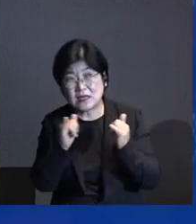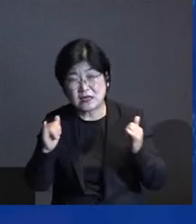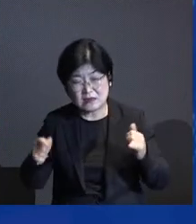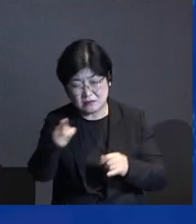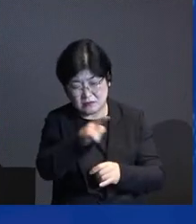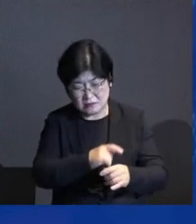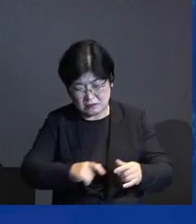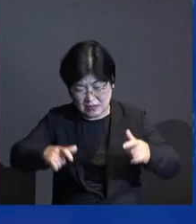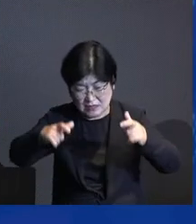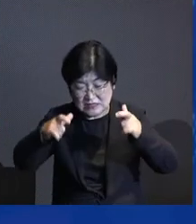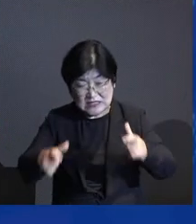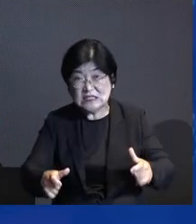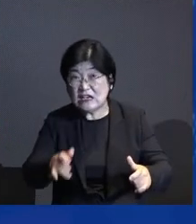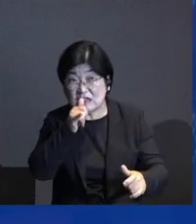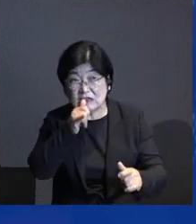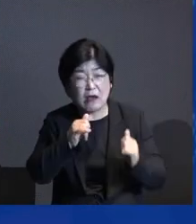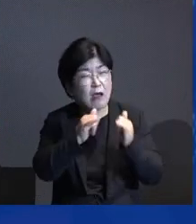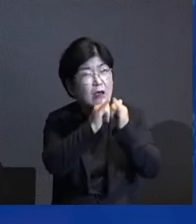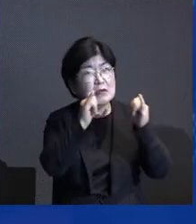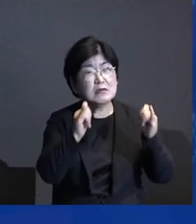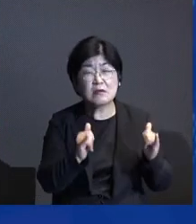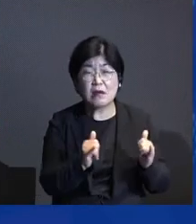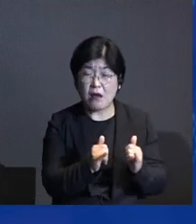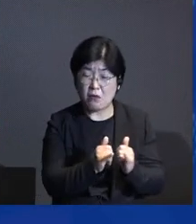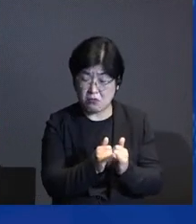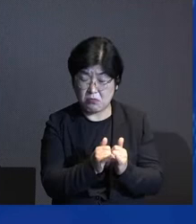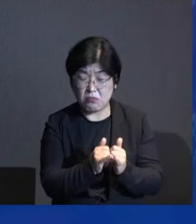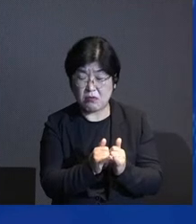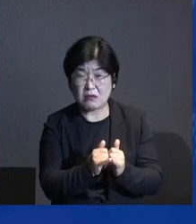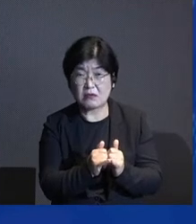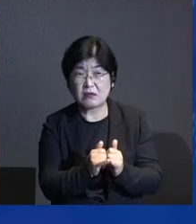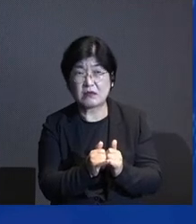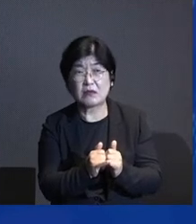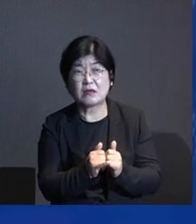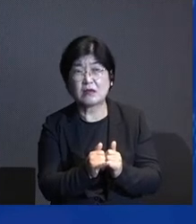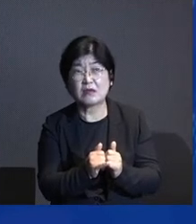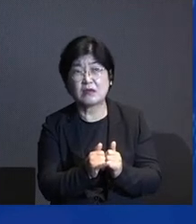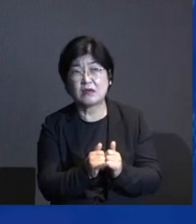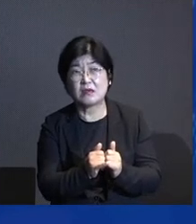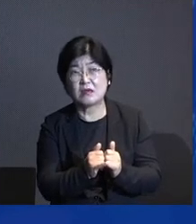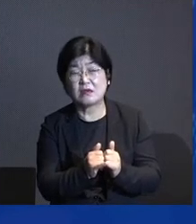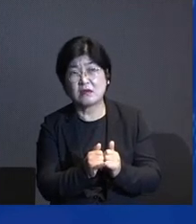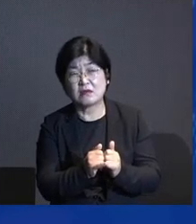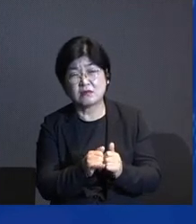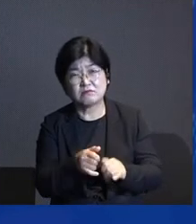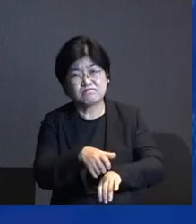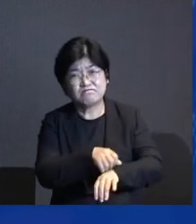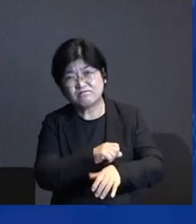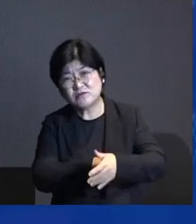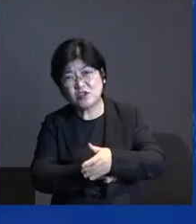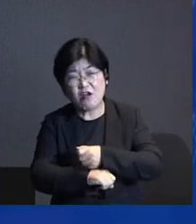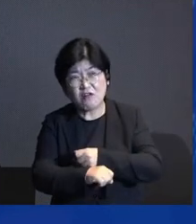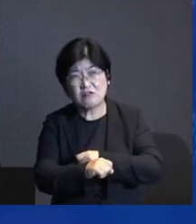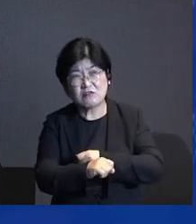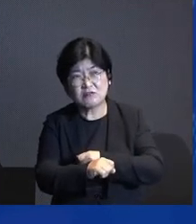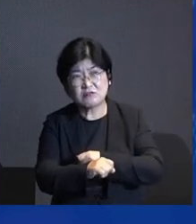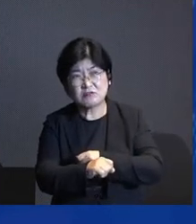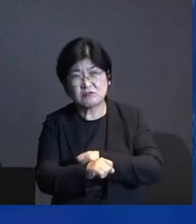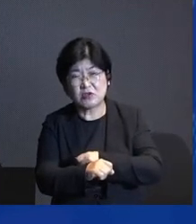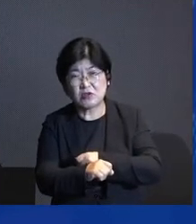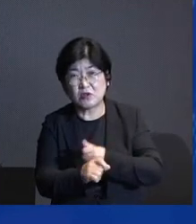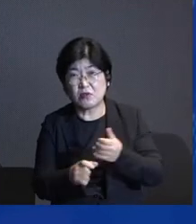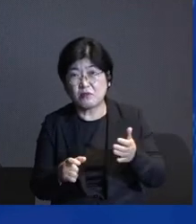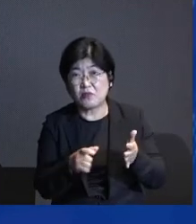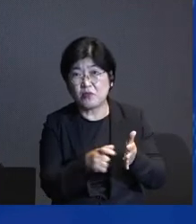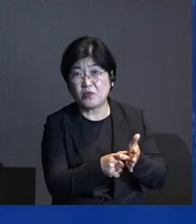social one, and achieve an active aging state. From my review, it was found that some